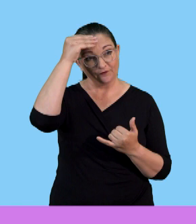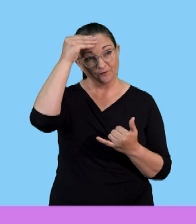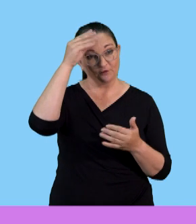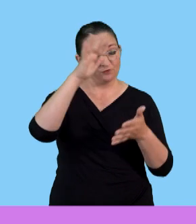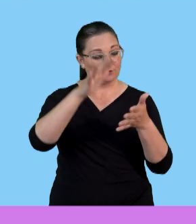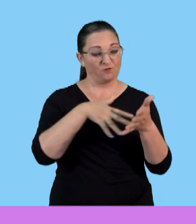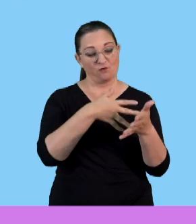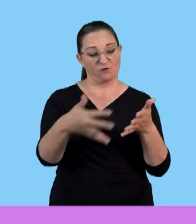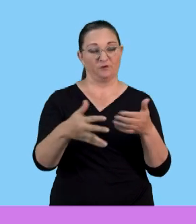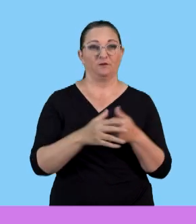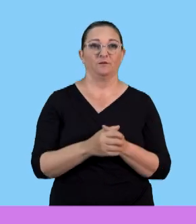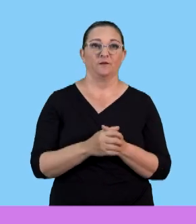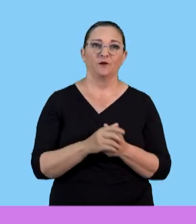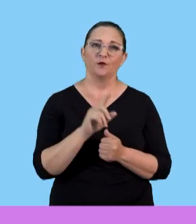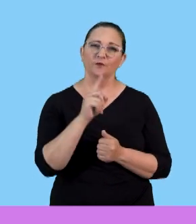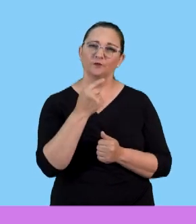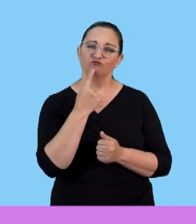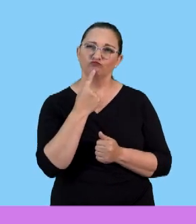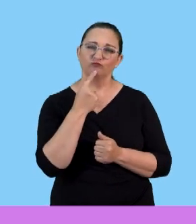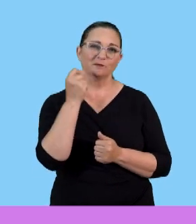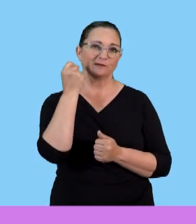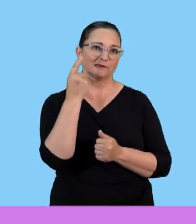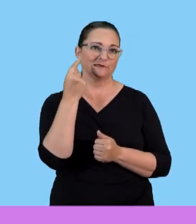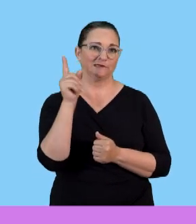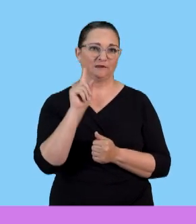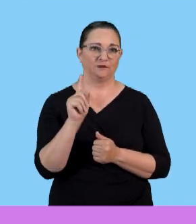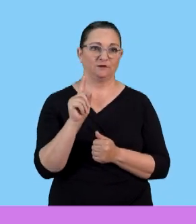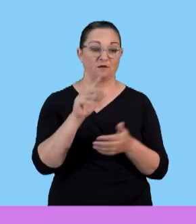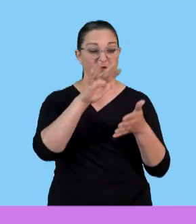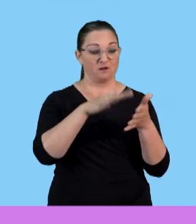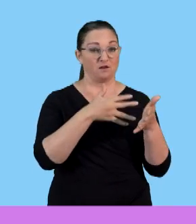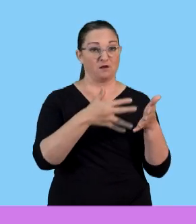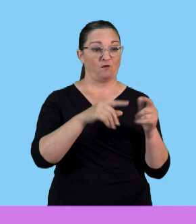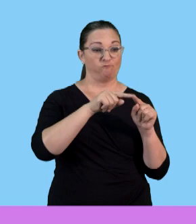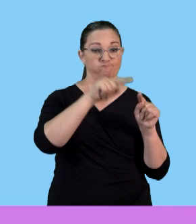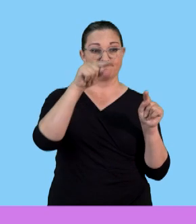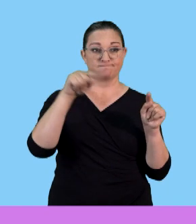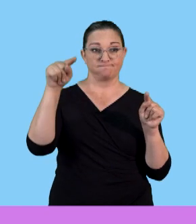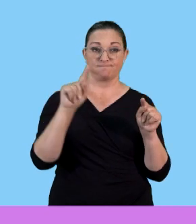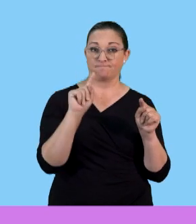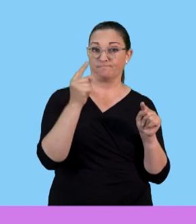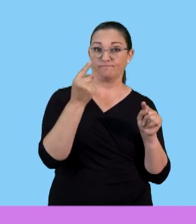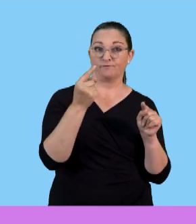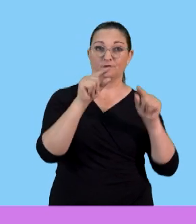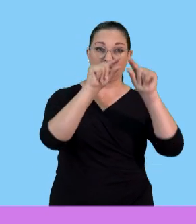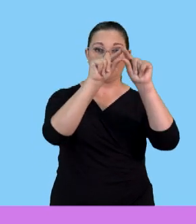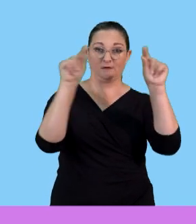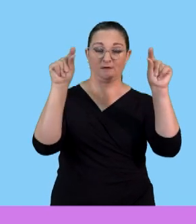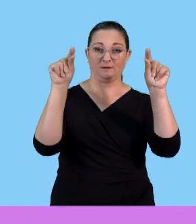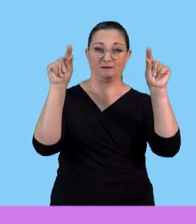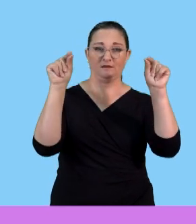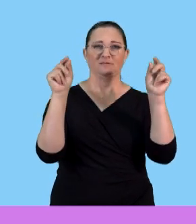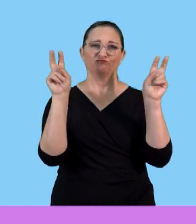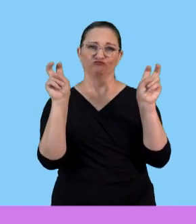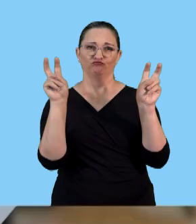a graph. So now, firstly, you will have to understand that a graph, firstly, will have a heading, meaning it